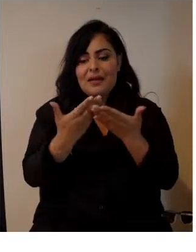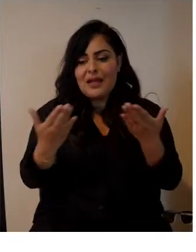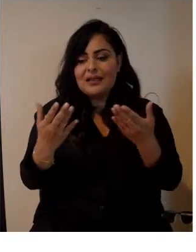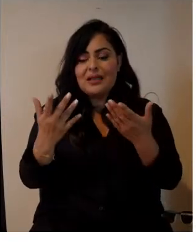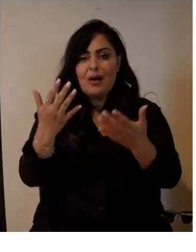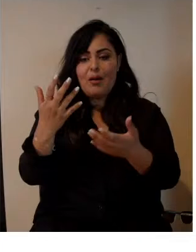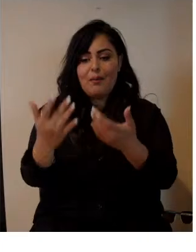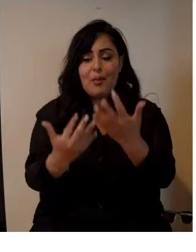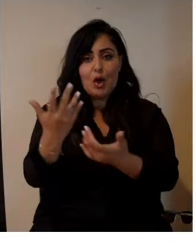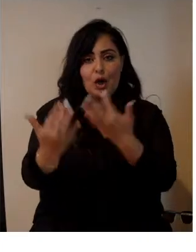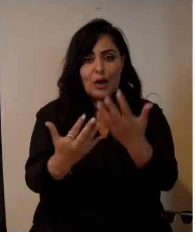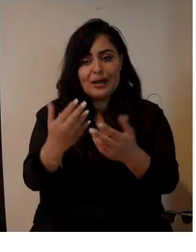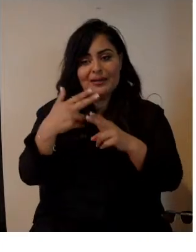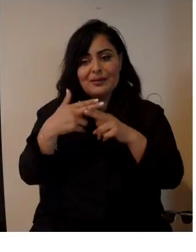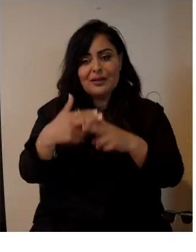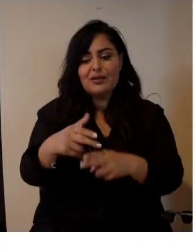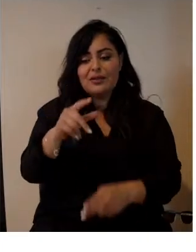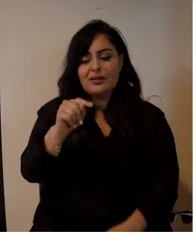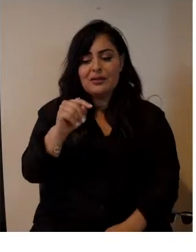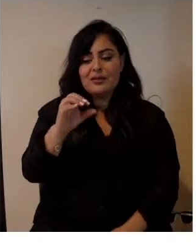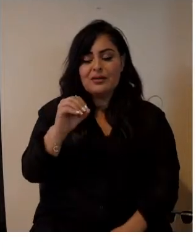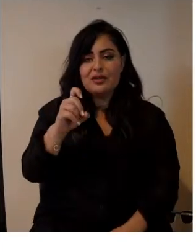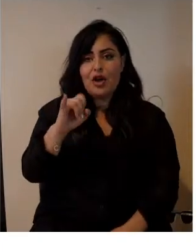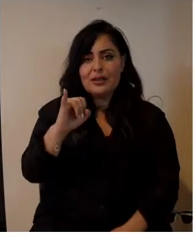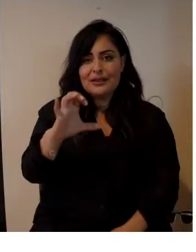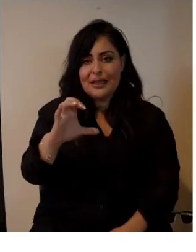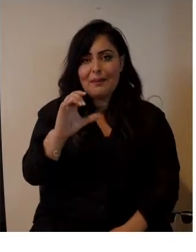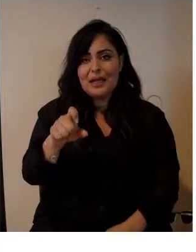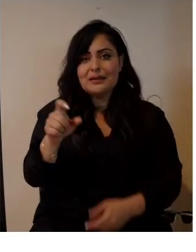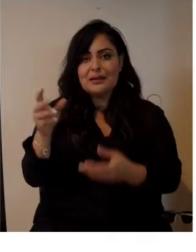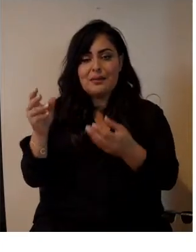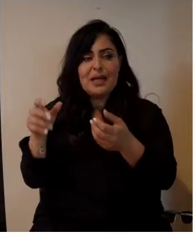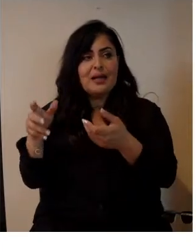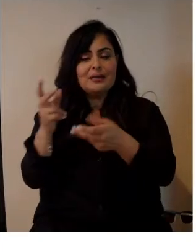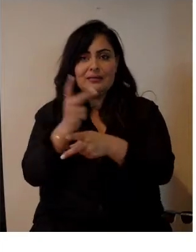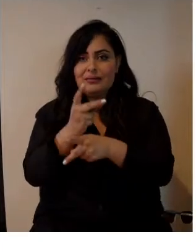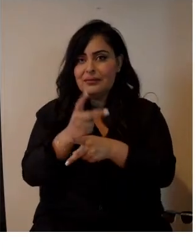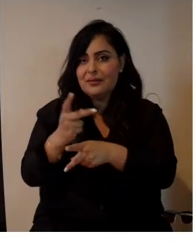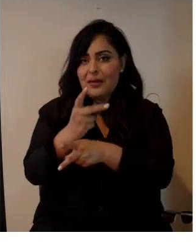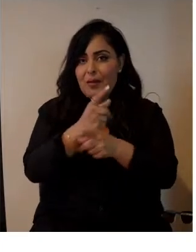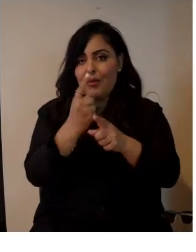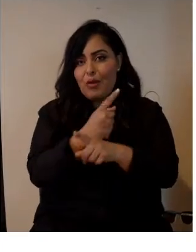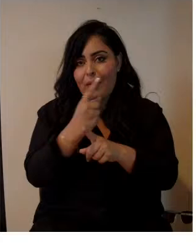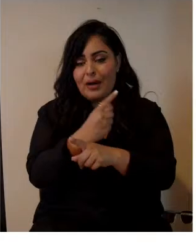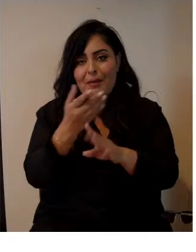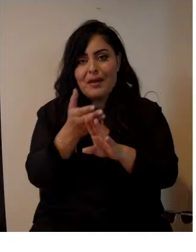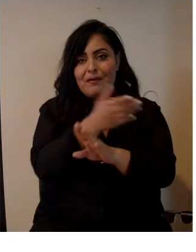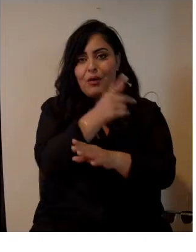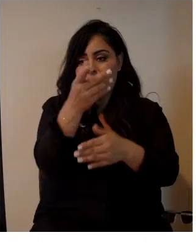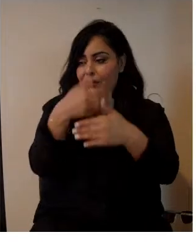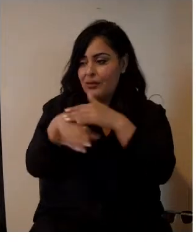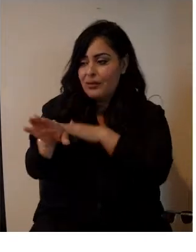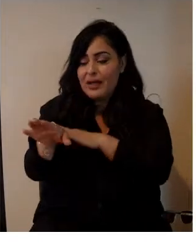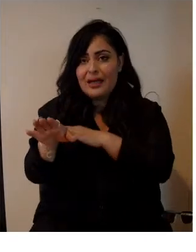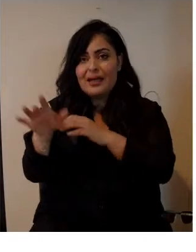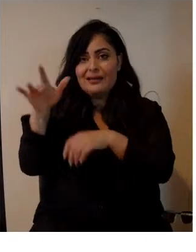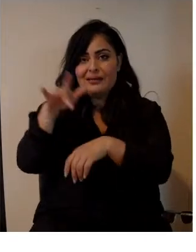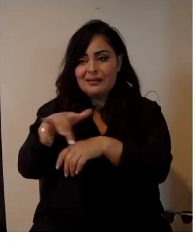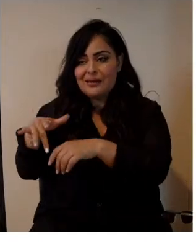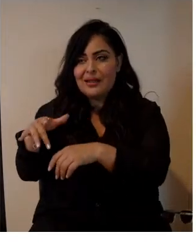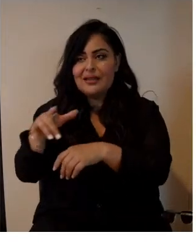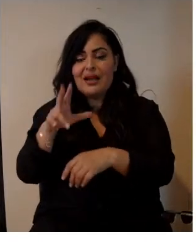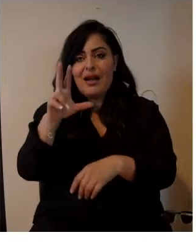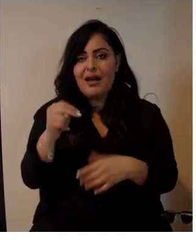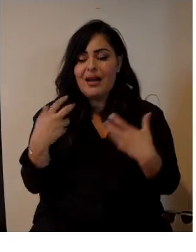will be considered toxic and has to be handled properly. And we want to get that handled before we have anybody go in and get exposed to unhealthy soil